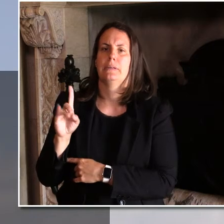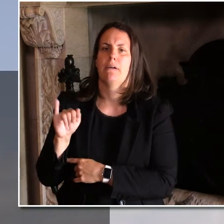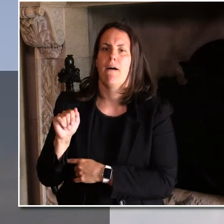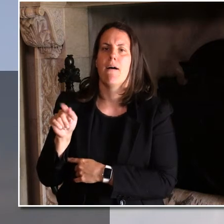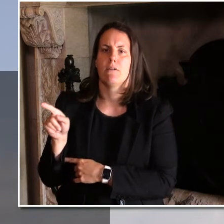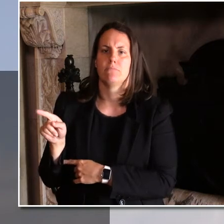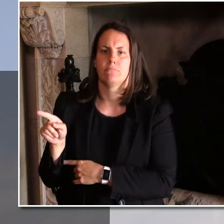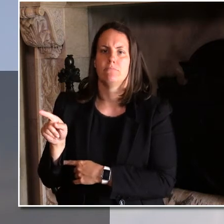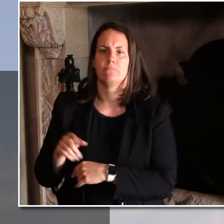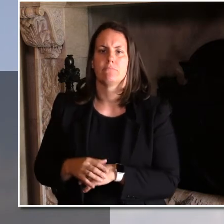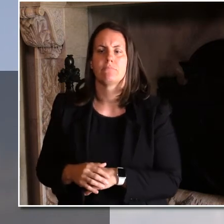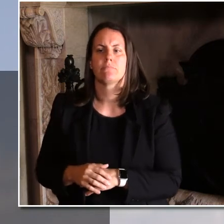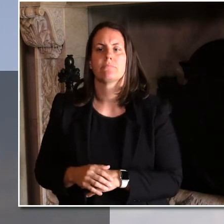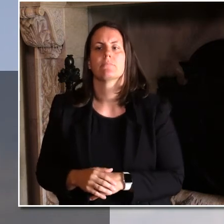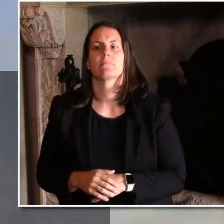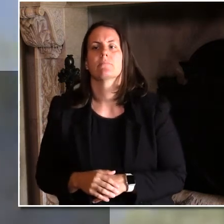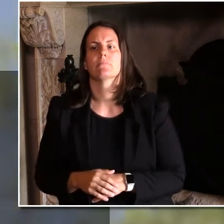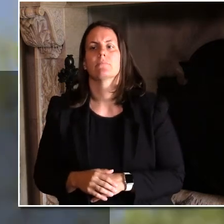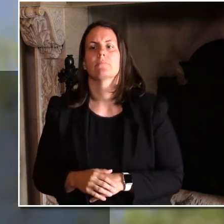dhs.wisconsin.gov,